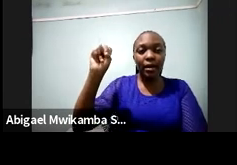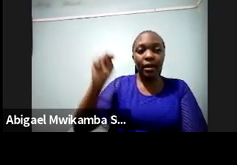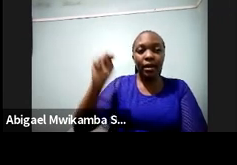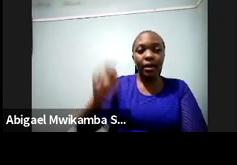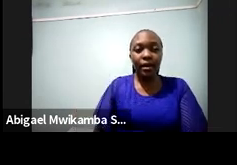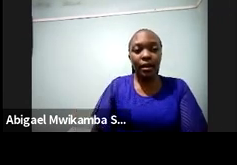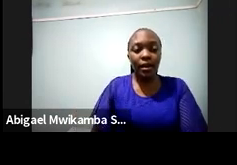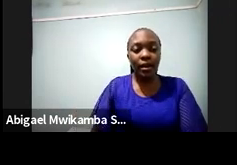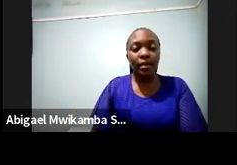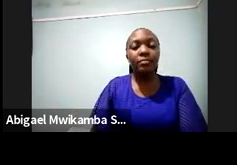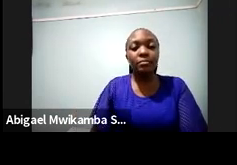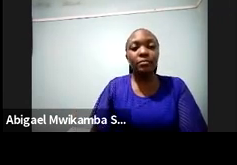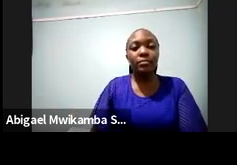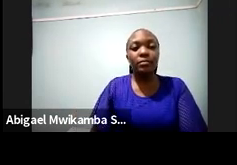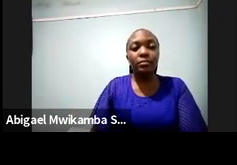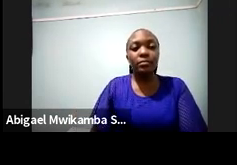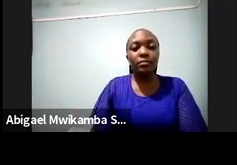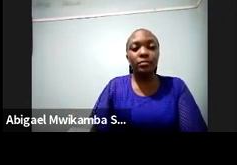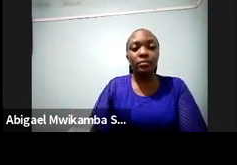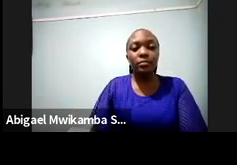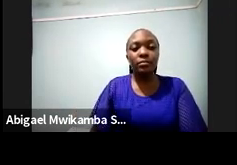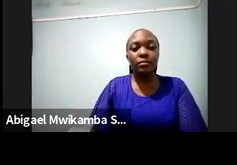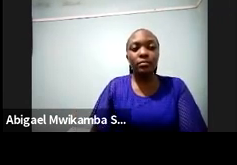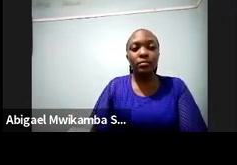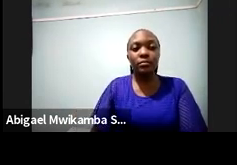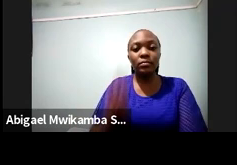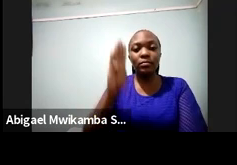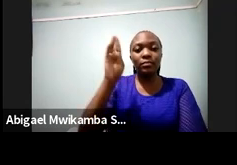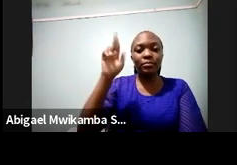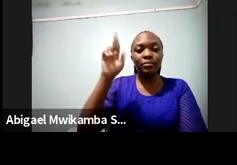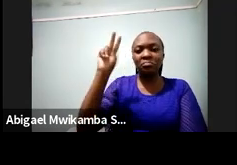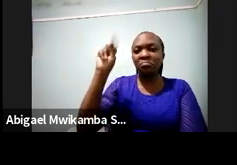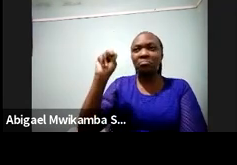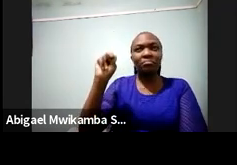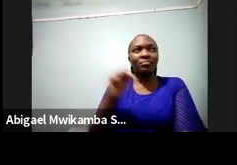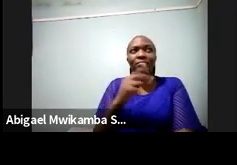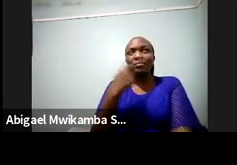I'm sorry. Hello, I don't think my hand is up. Okay.